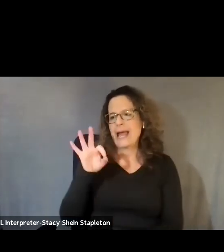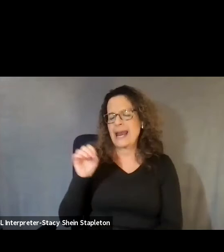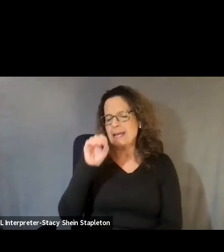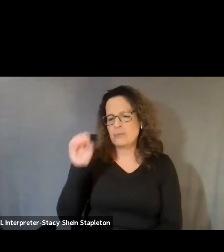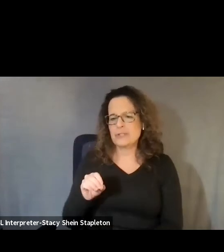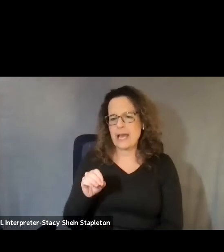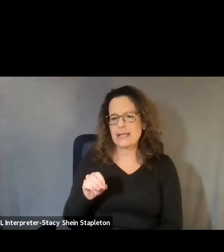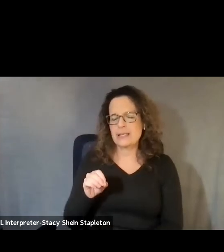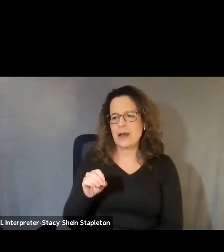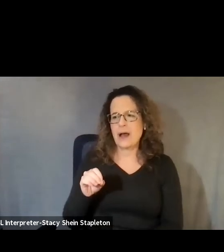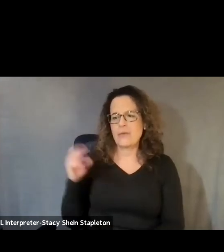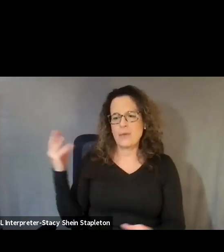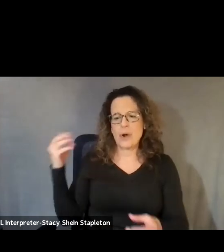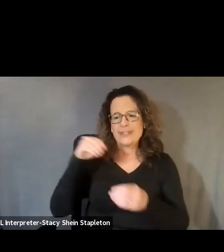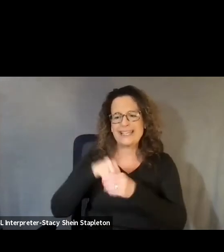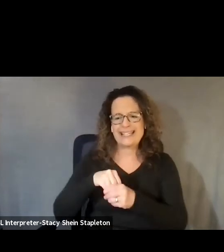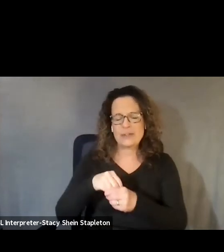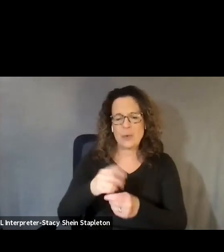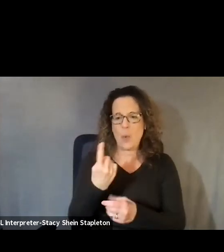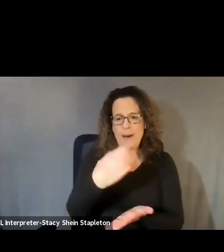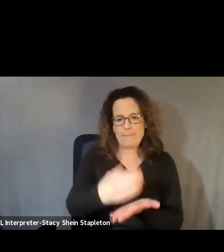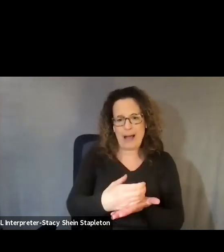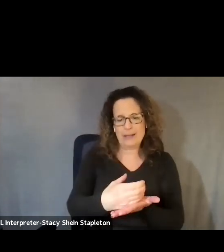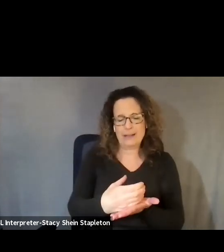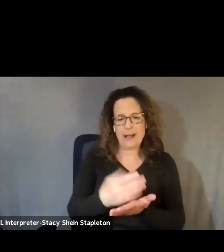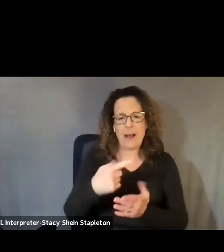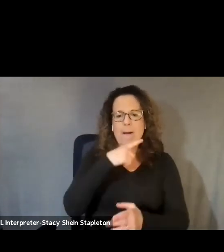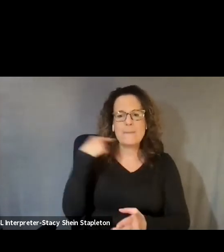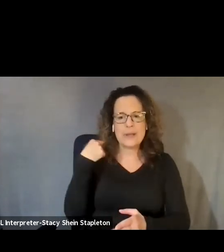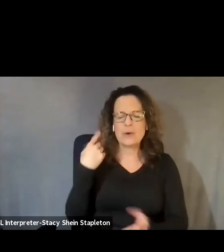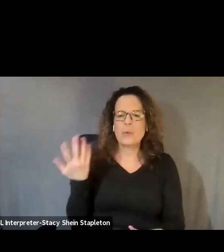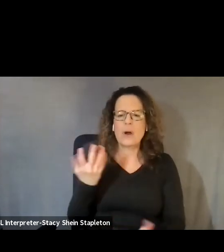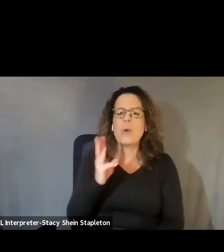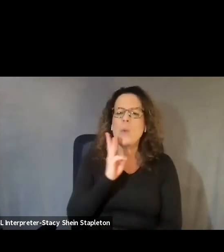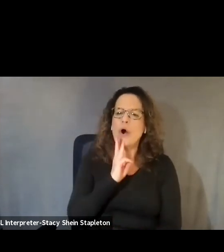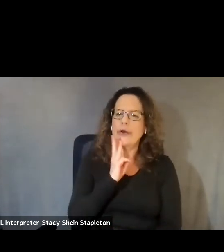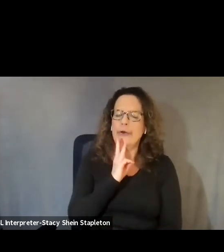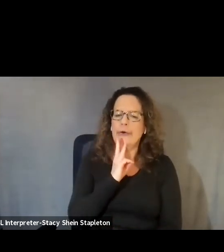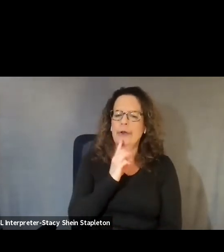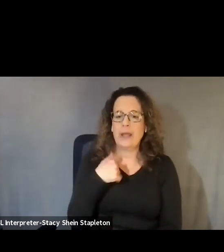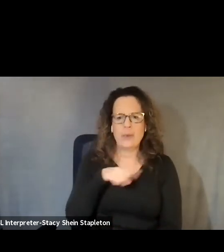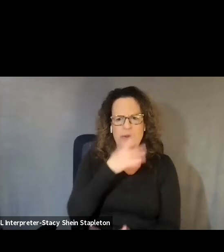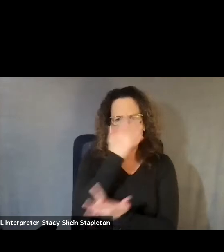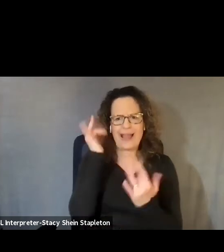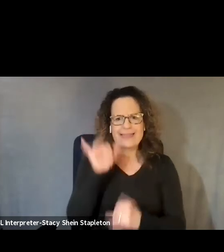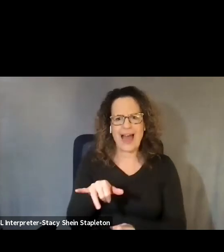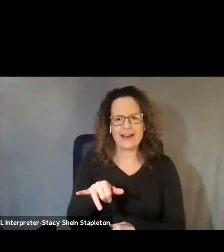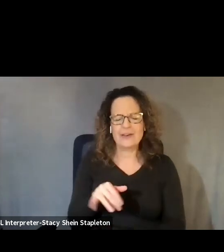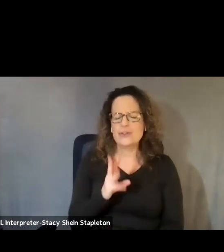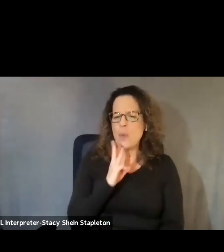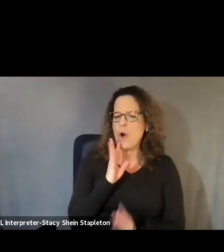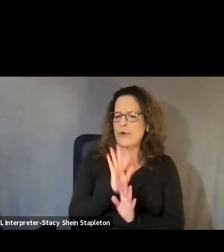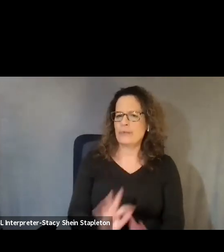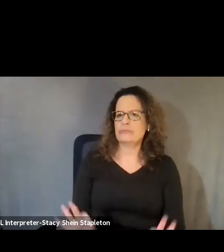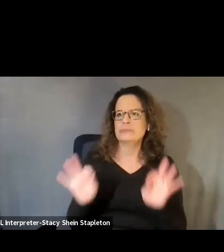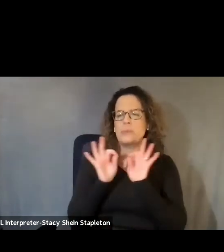90+% of what goes into a bottle or can of beer is water, and we forget that. So water has